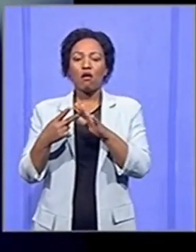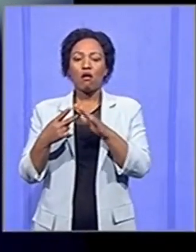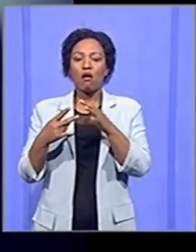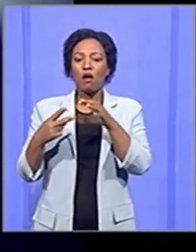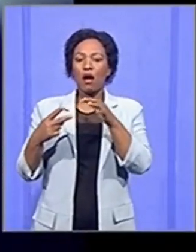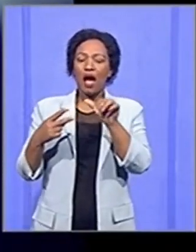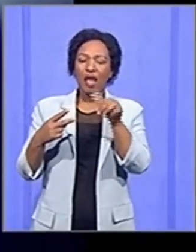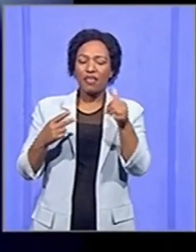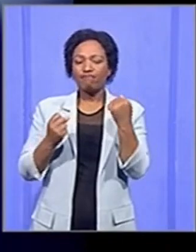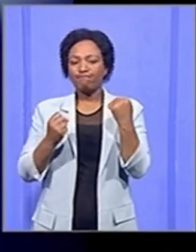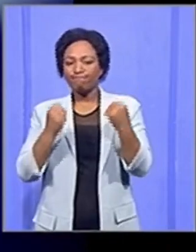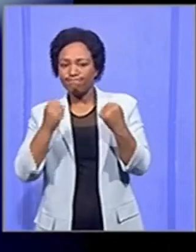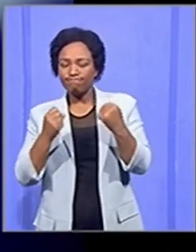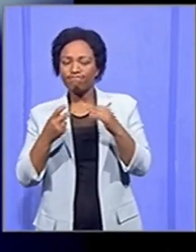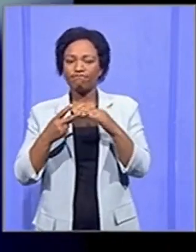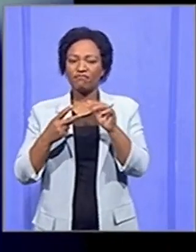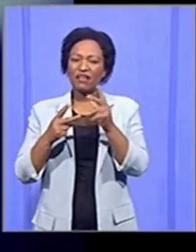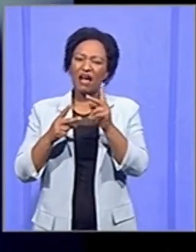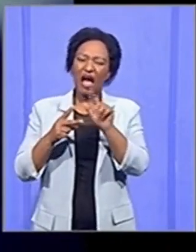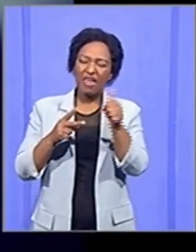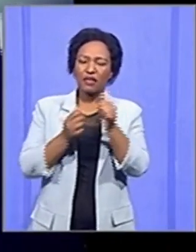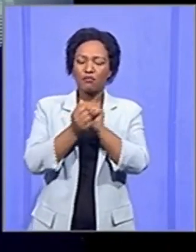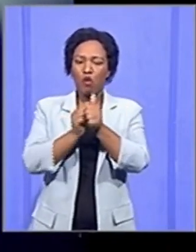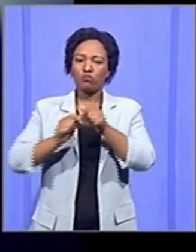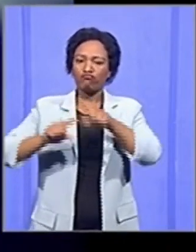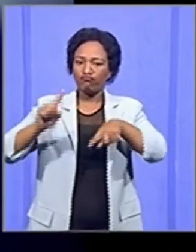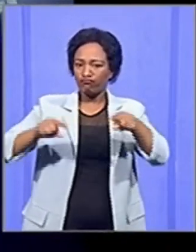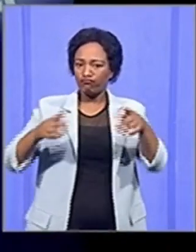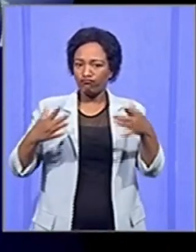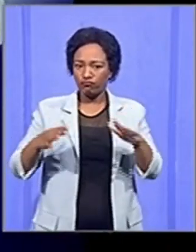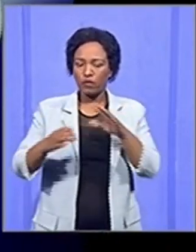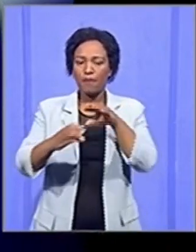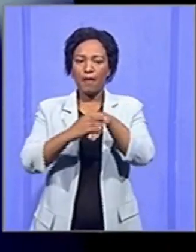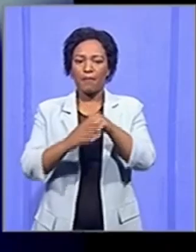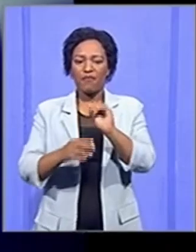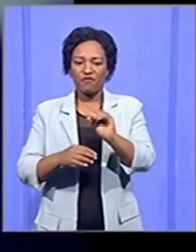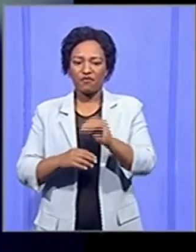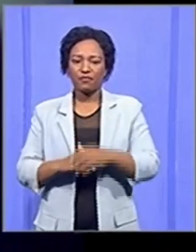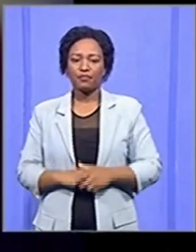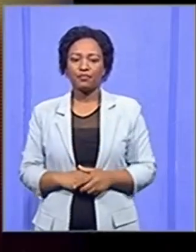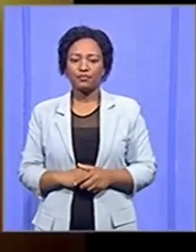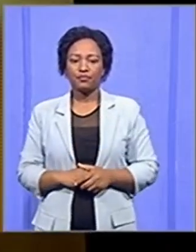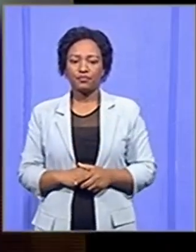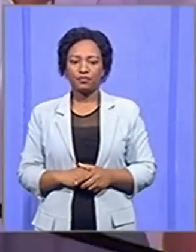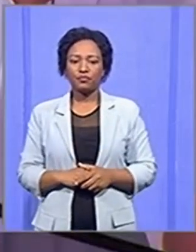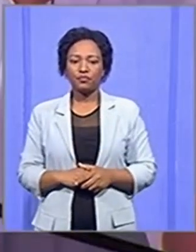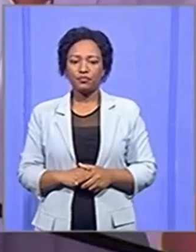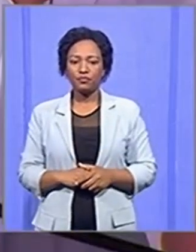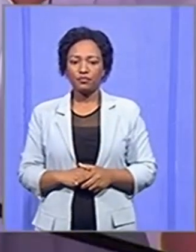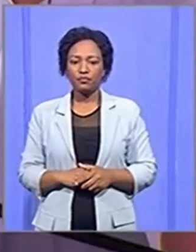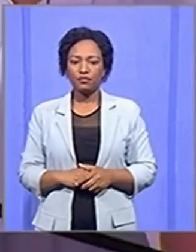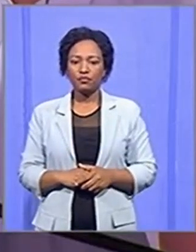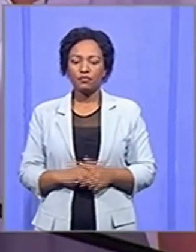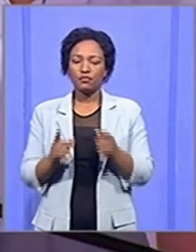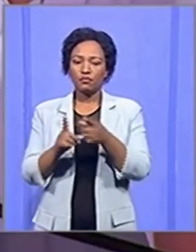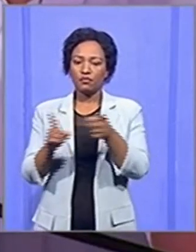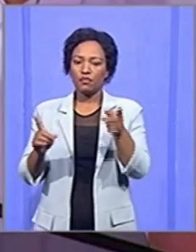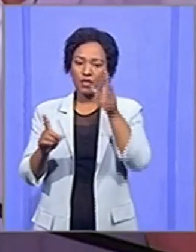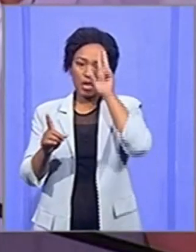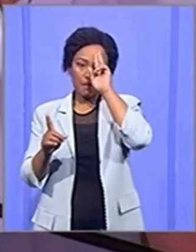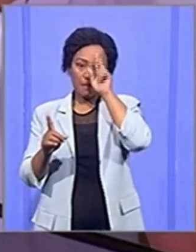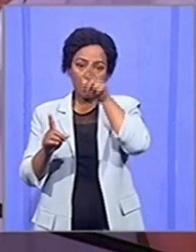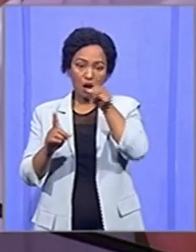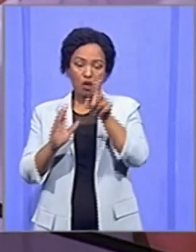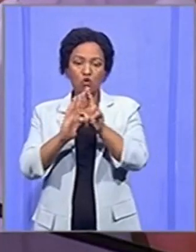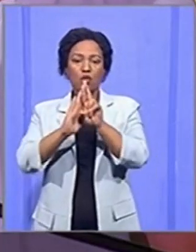mang e le a tolang le ho tse ding tsa dipapadi. As we say, bon voyage Remember, you represent a